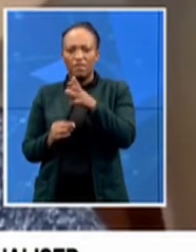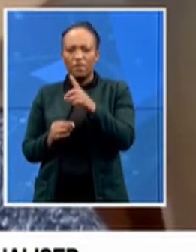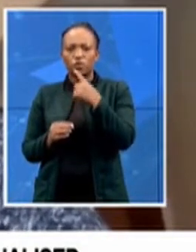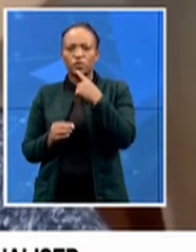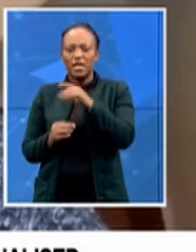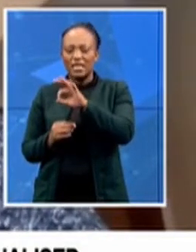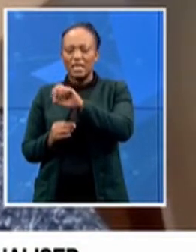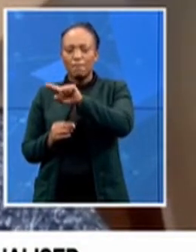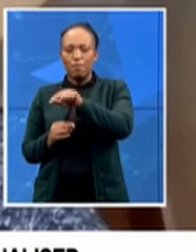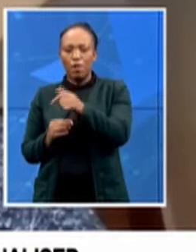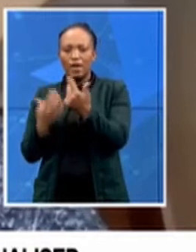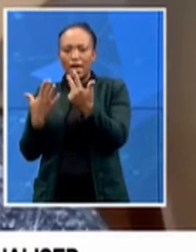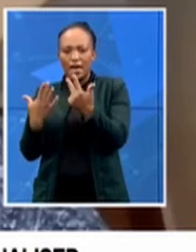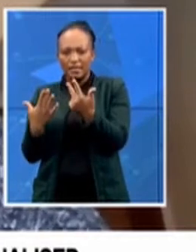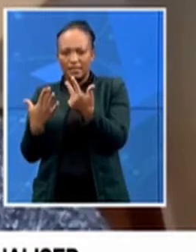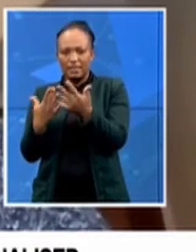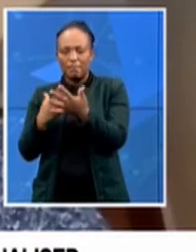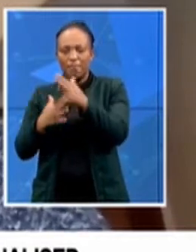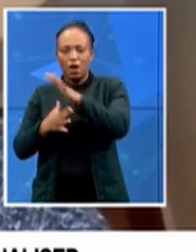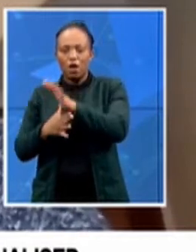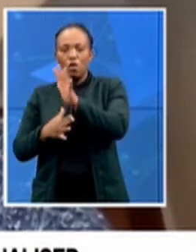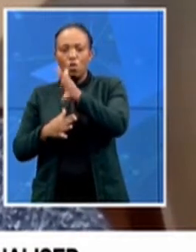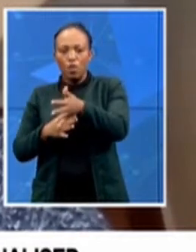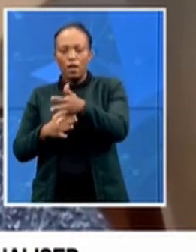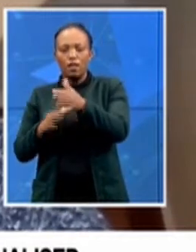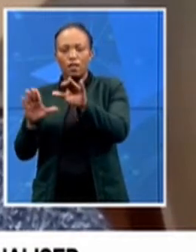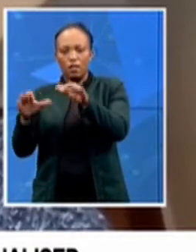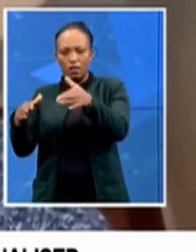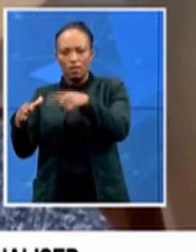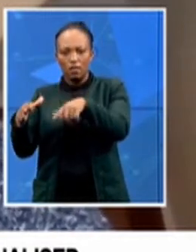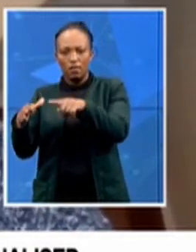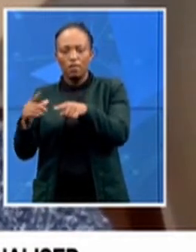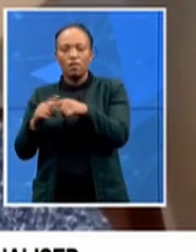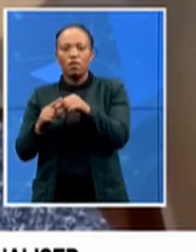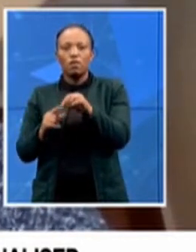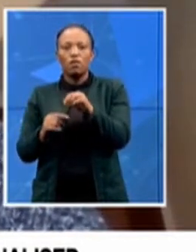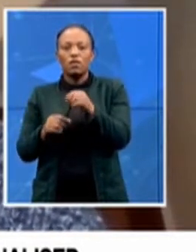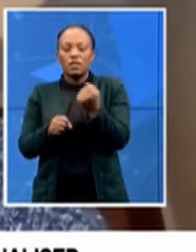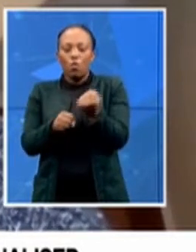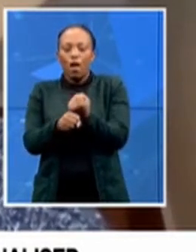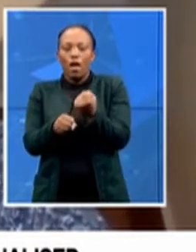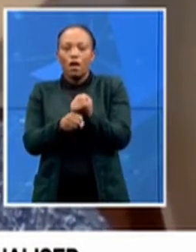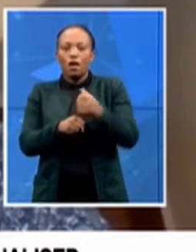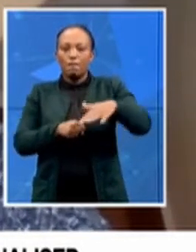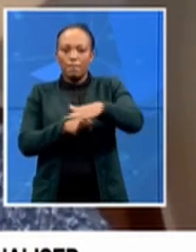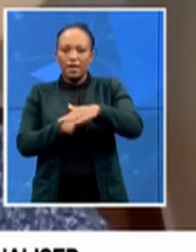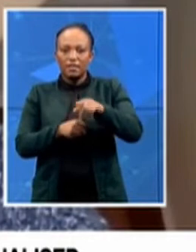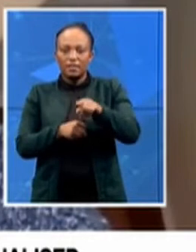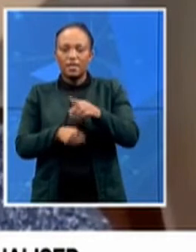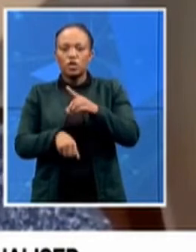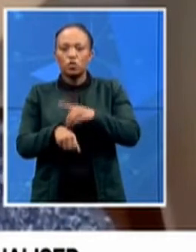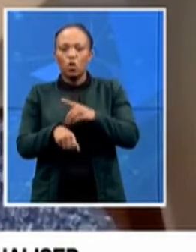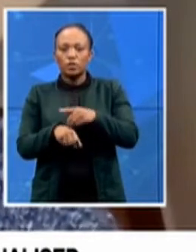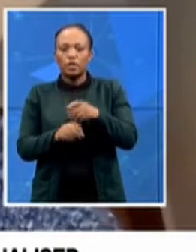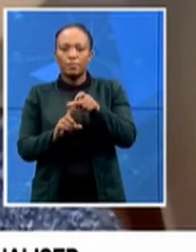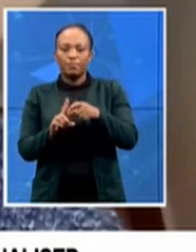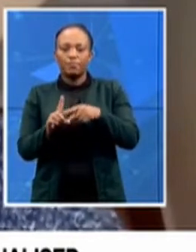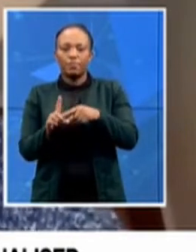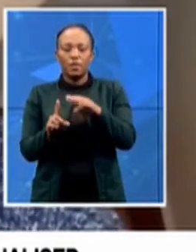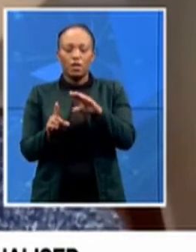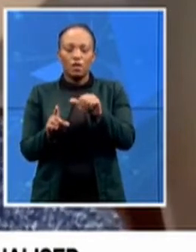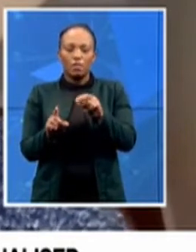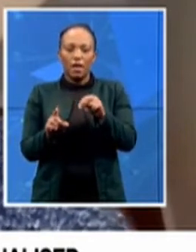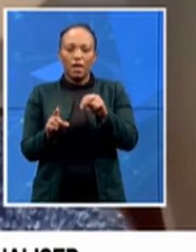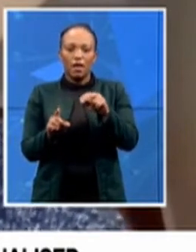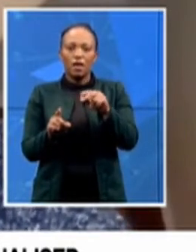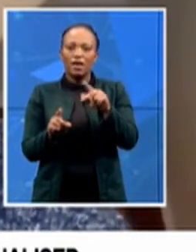cetera. And at the workplace sites, Dr. Barry Kisnasamy did give his presentation. Perhaps we can just engage in